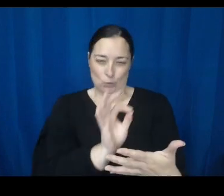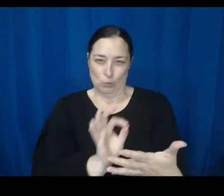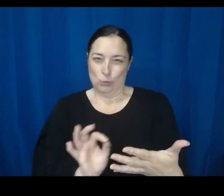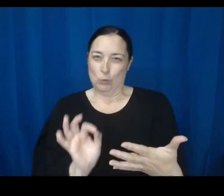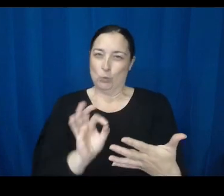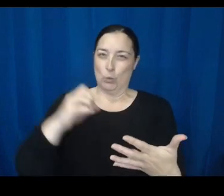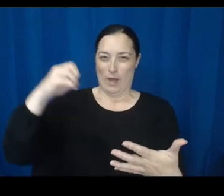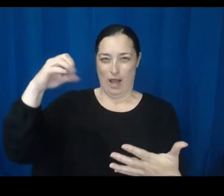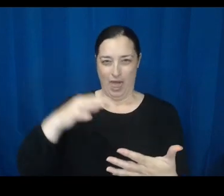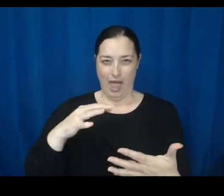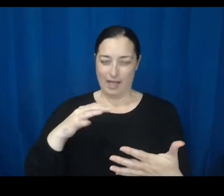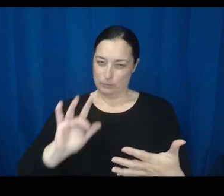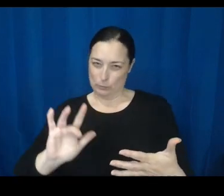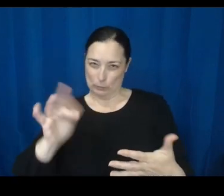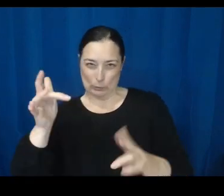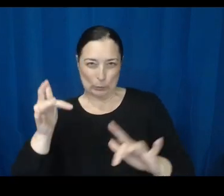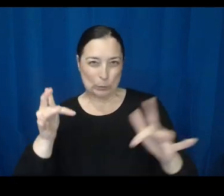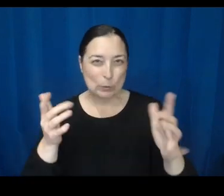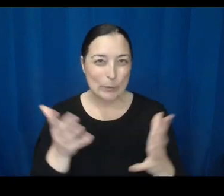hitting the object.